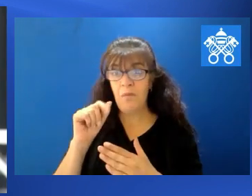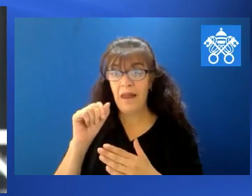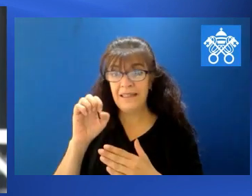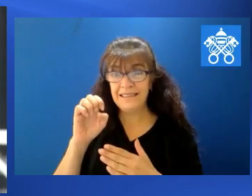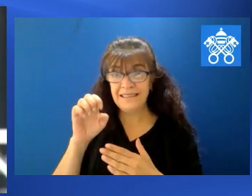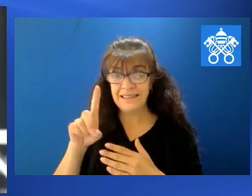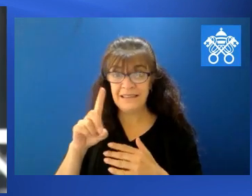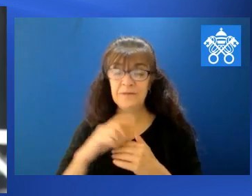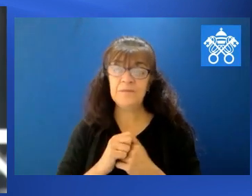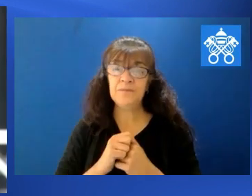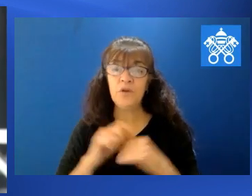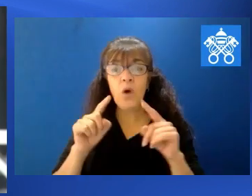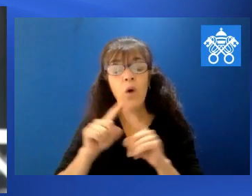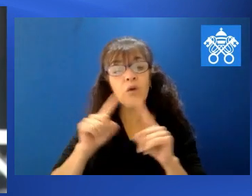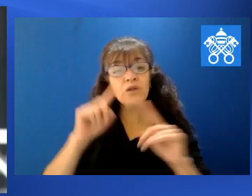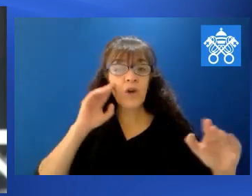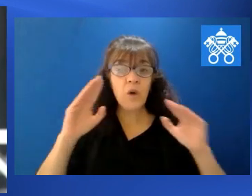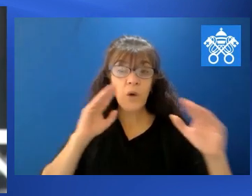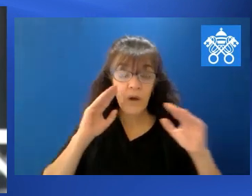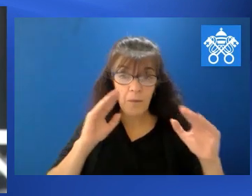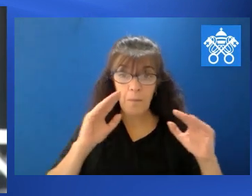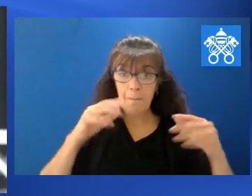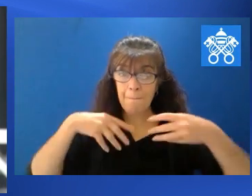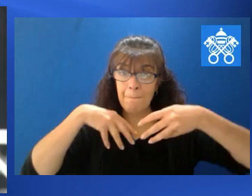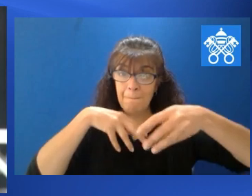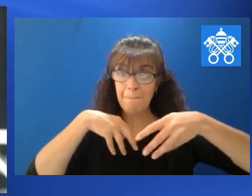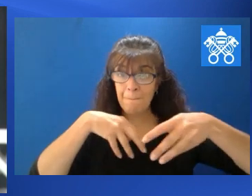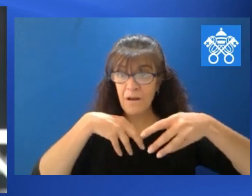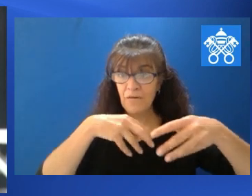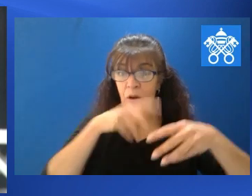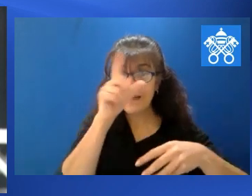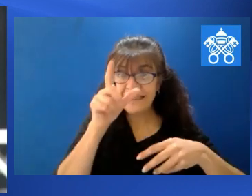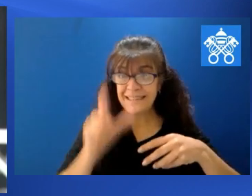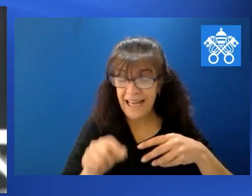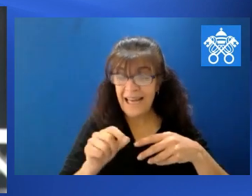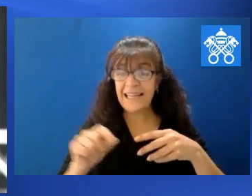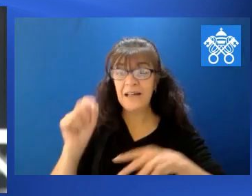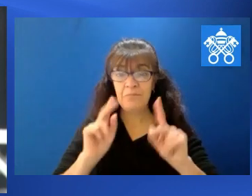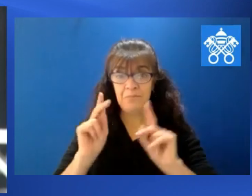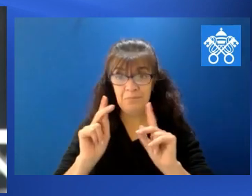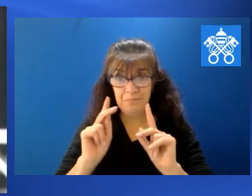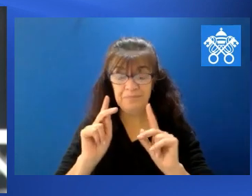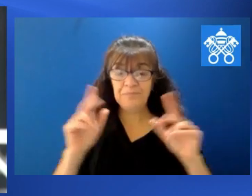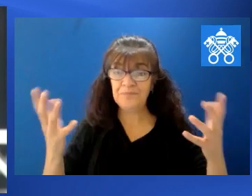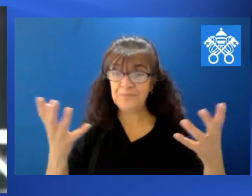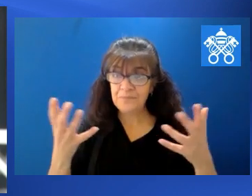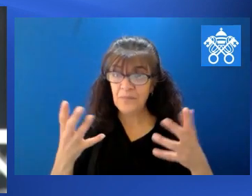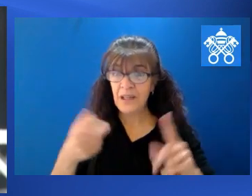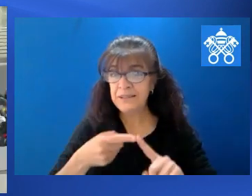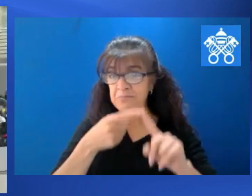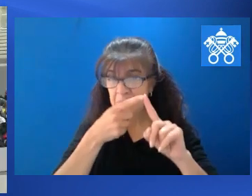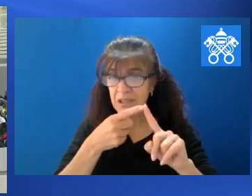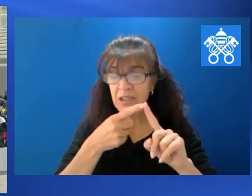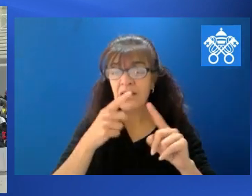I also cordially greet the pilgrims of Italian language, Italian-speaking pilgrims, especially religious of